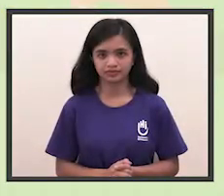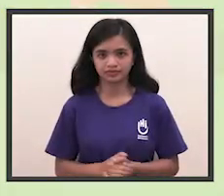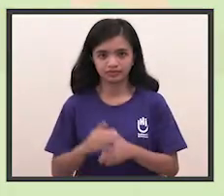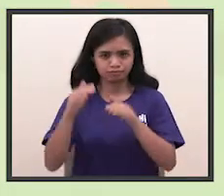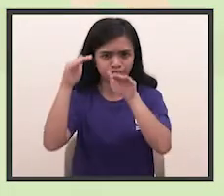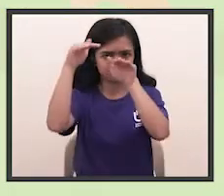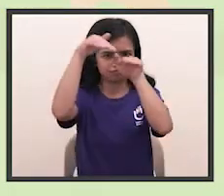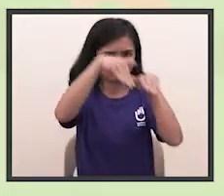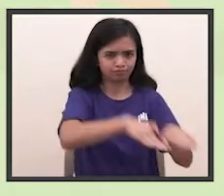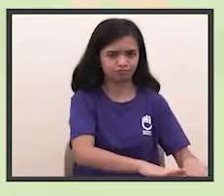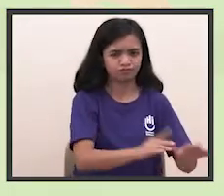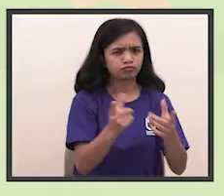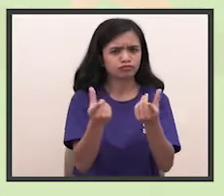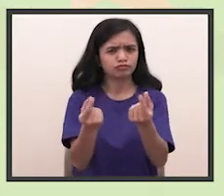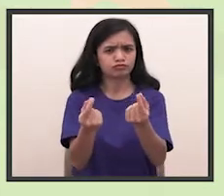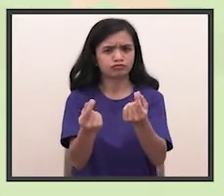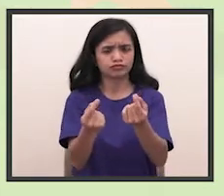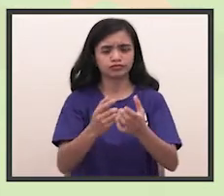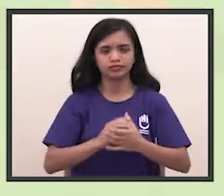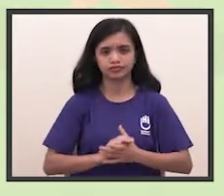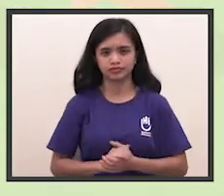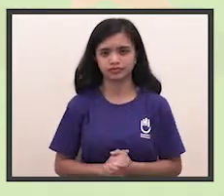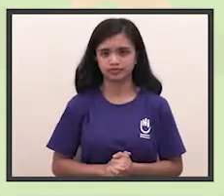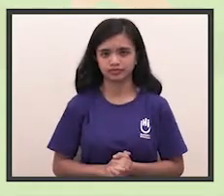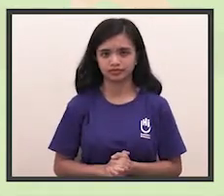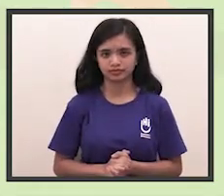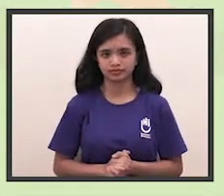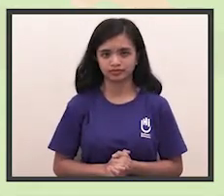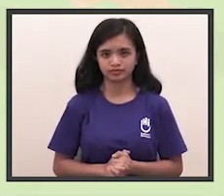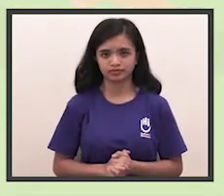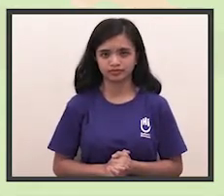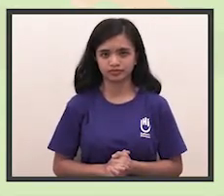What to do during a landslide?